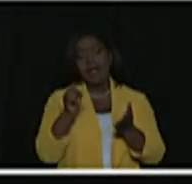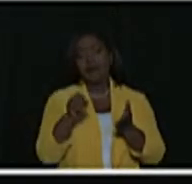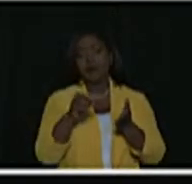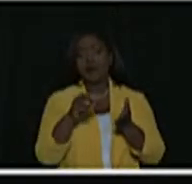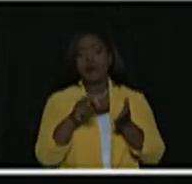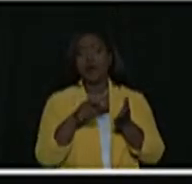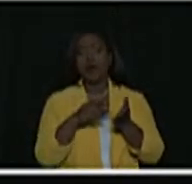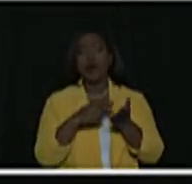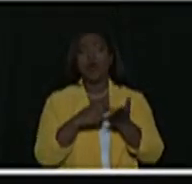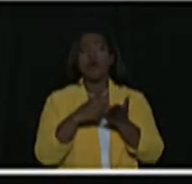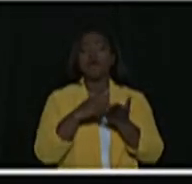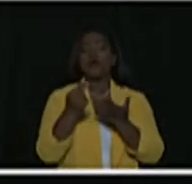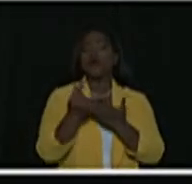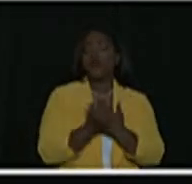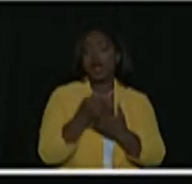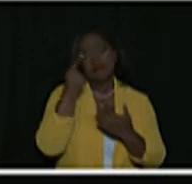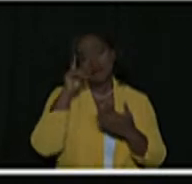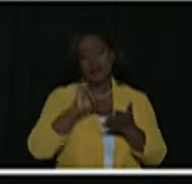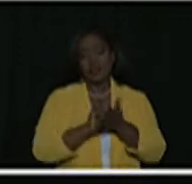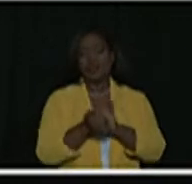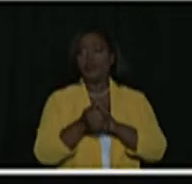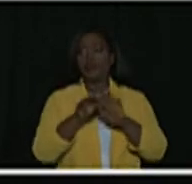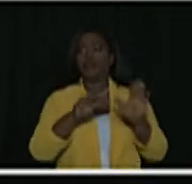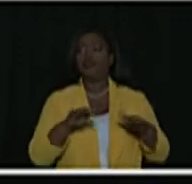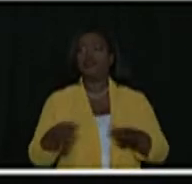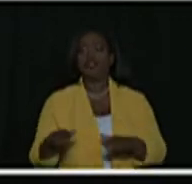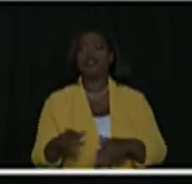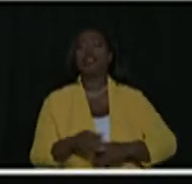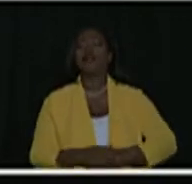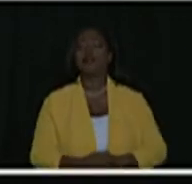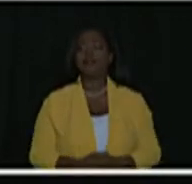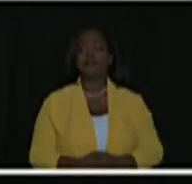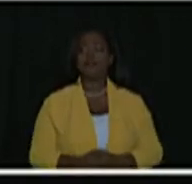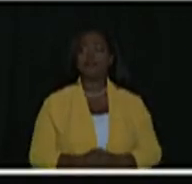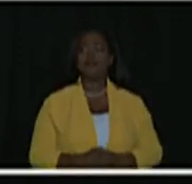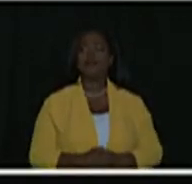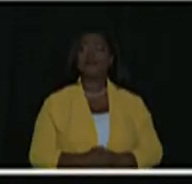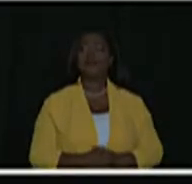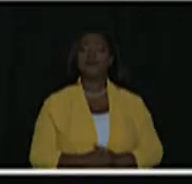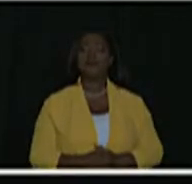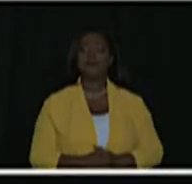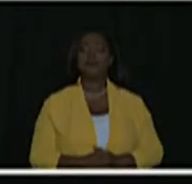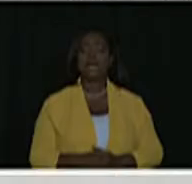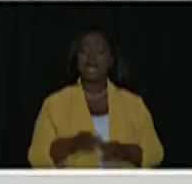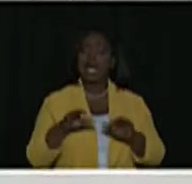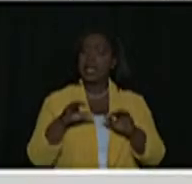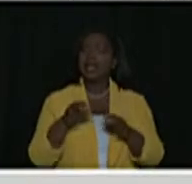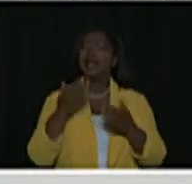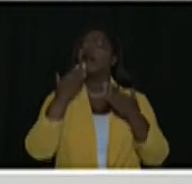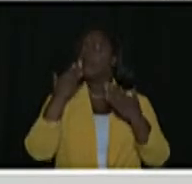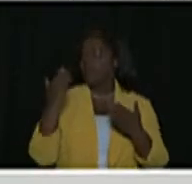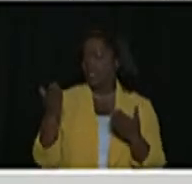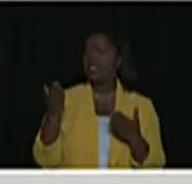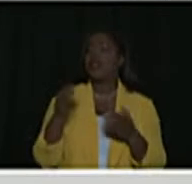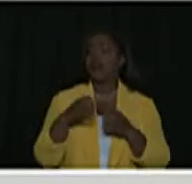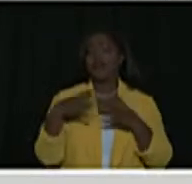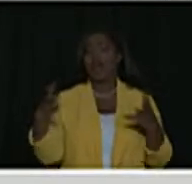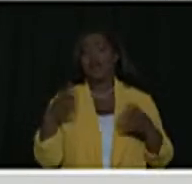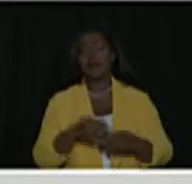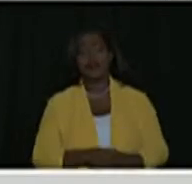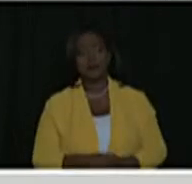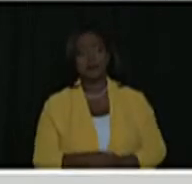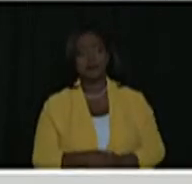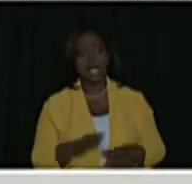these circumstances that are presented by these children that we serve. Can you, thank you very much, Mrs. Gage Gray. Now, can